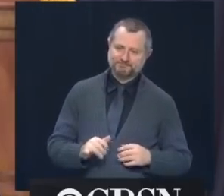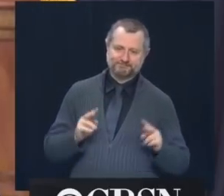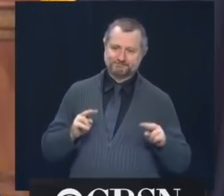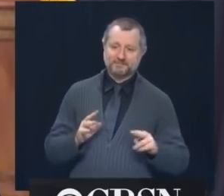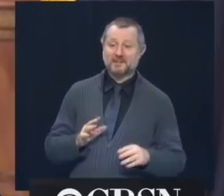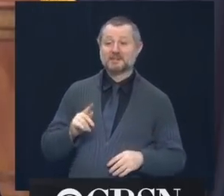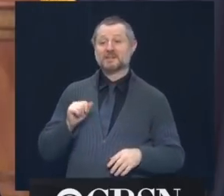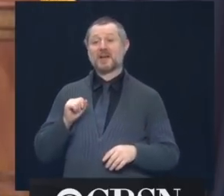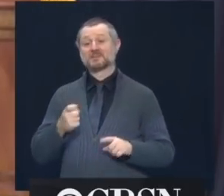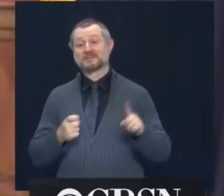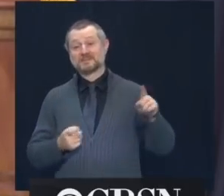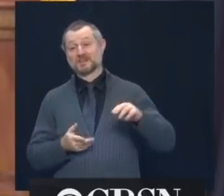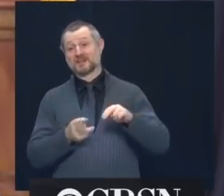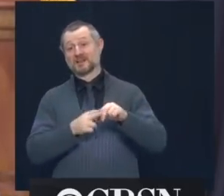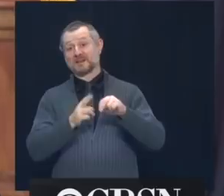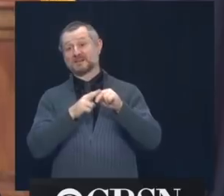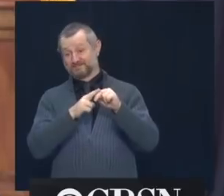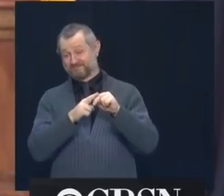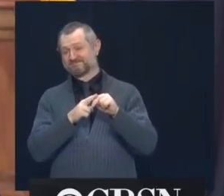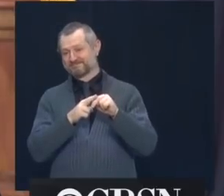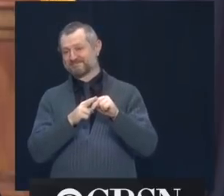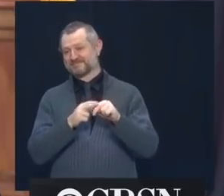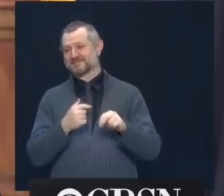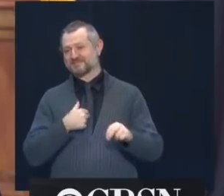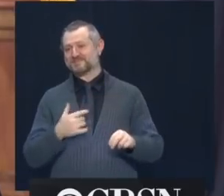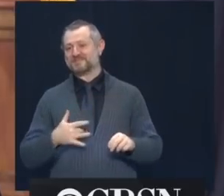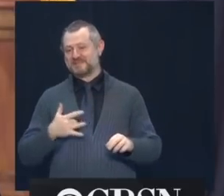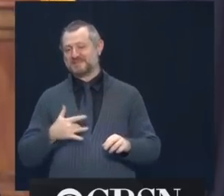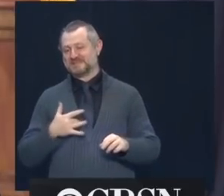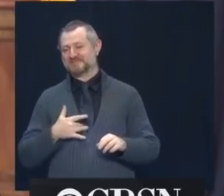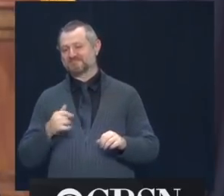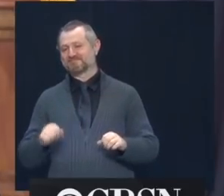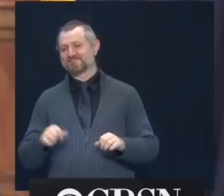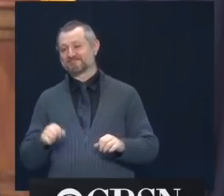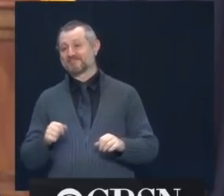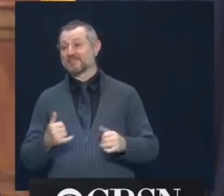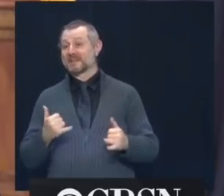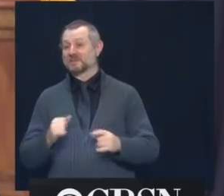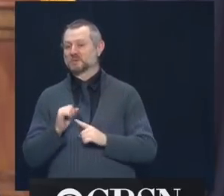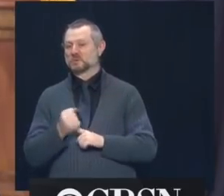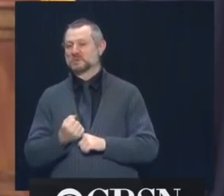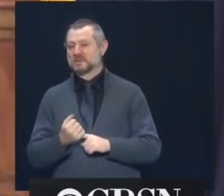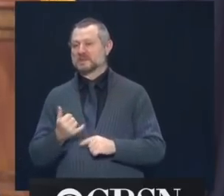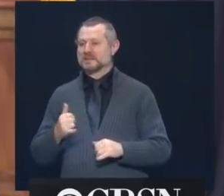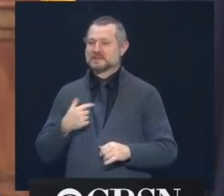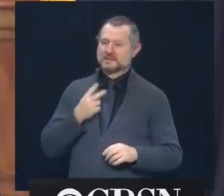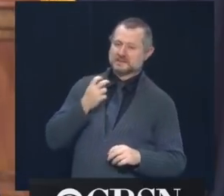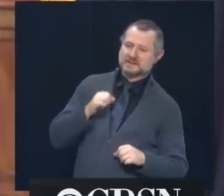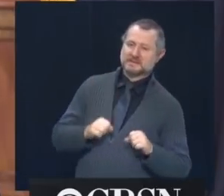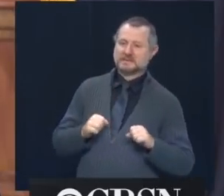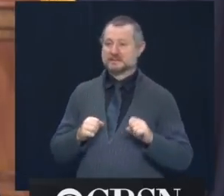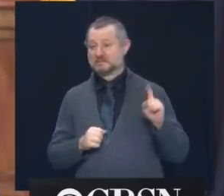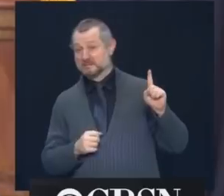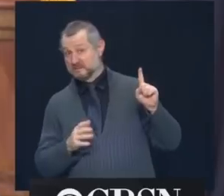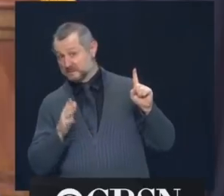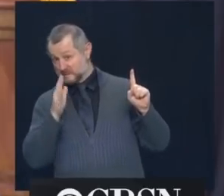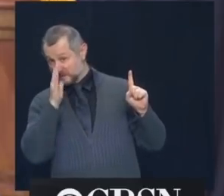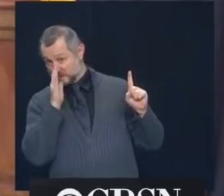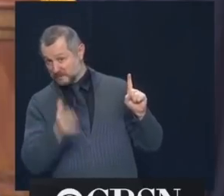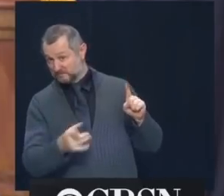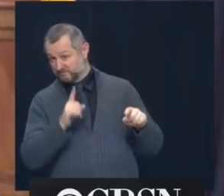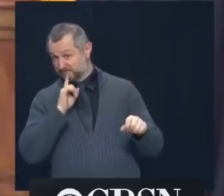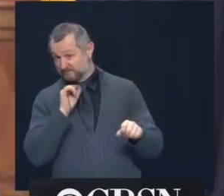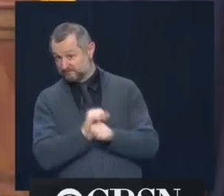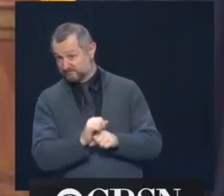do believe, given the current circumstances, I'm skeptical that Washington ever